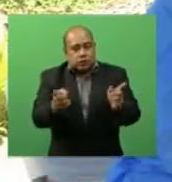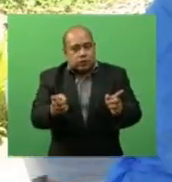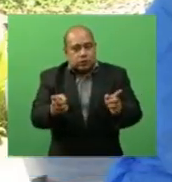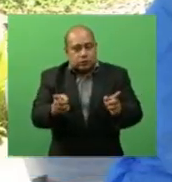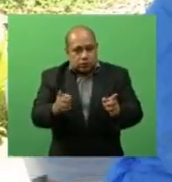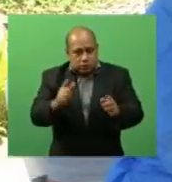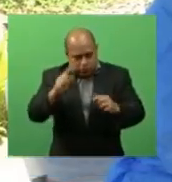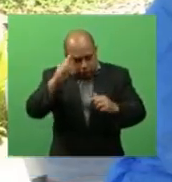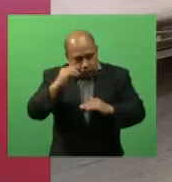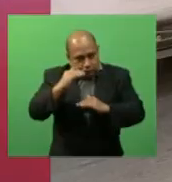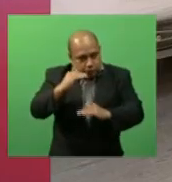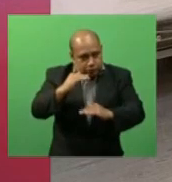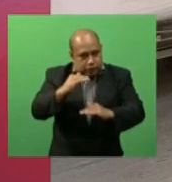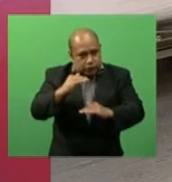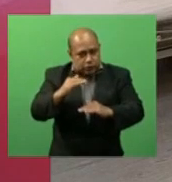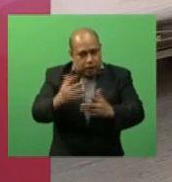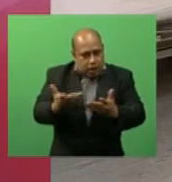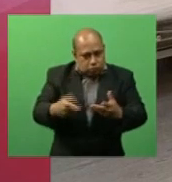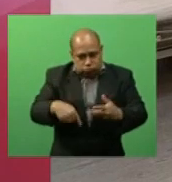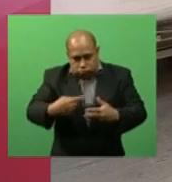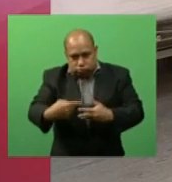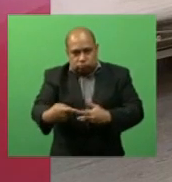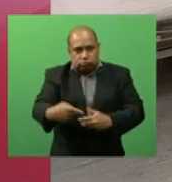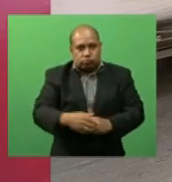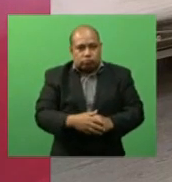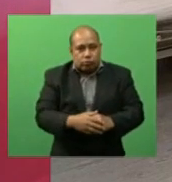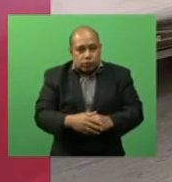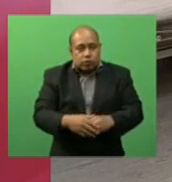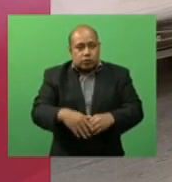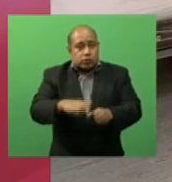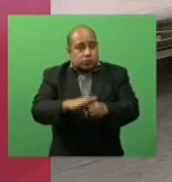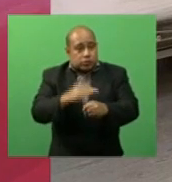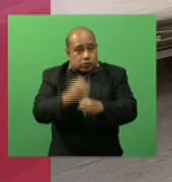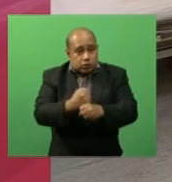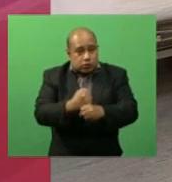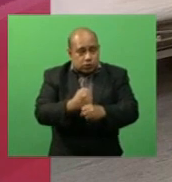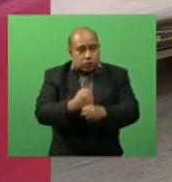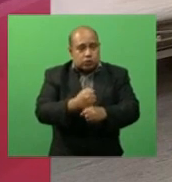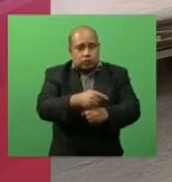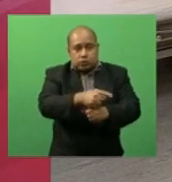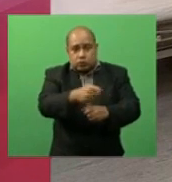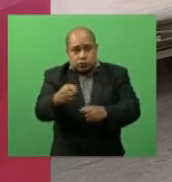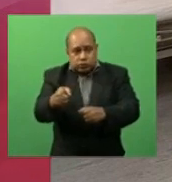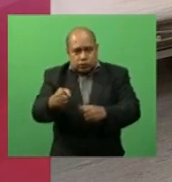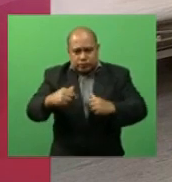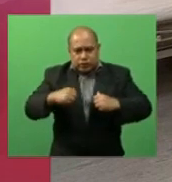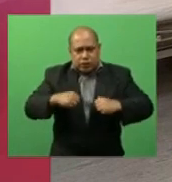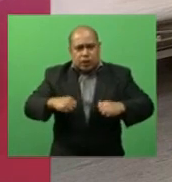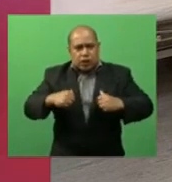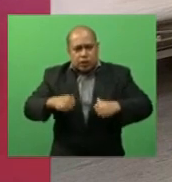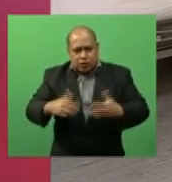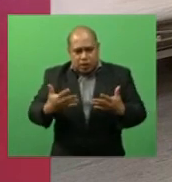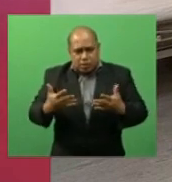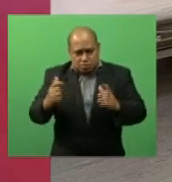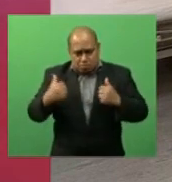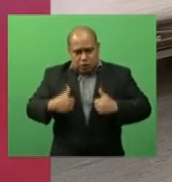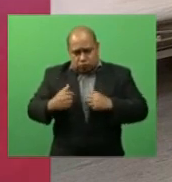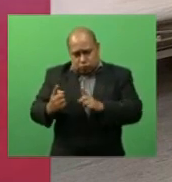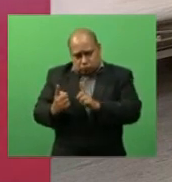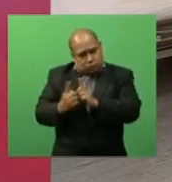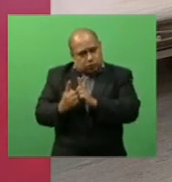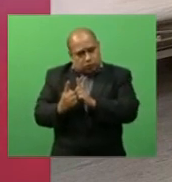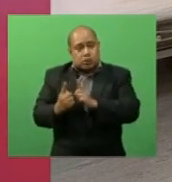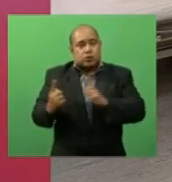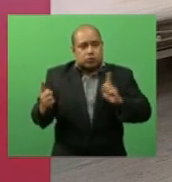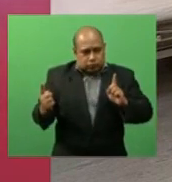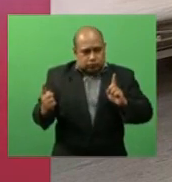places. We still have to make sure that we practice what the new normal in terms of social distancing. At the moment,